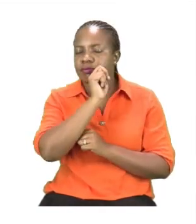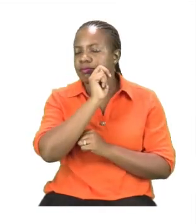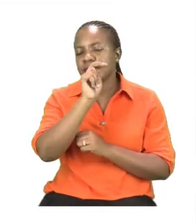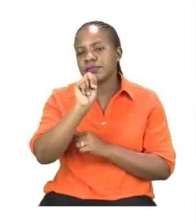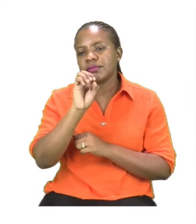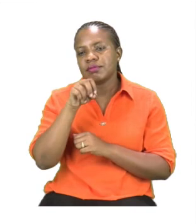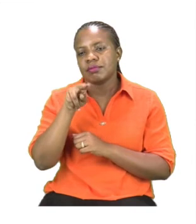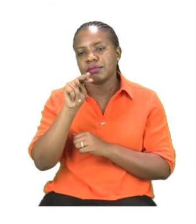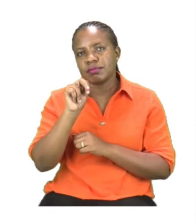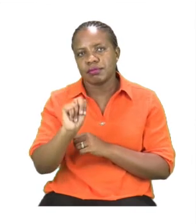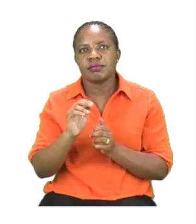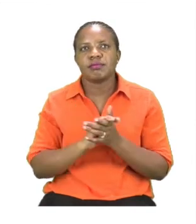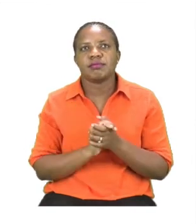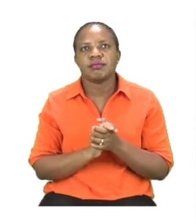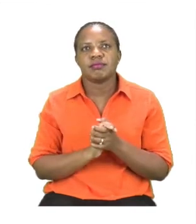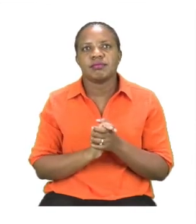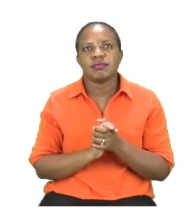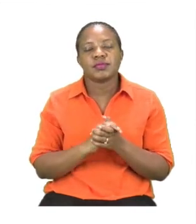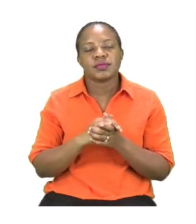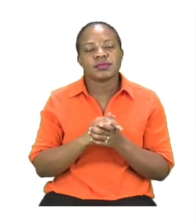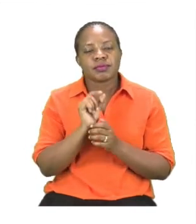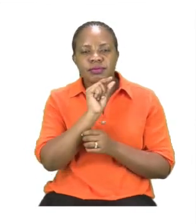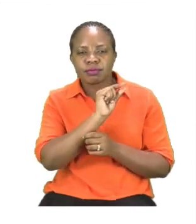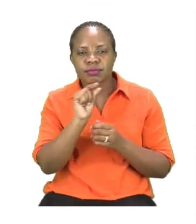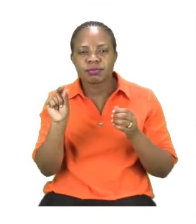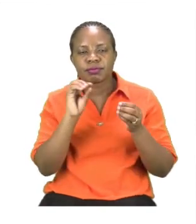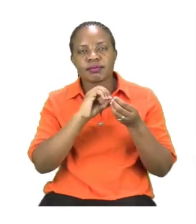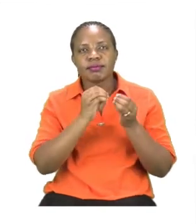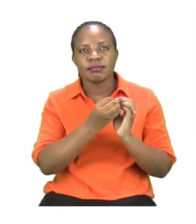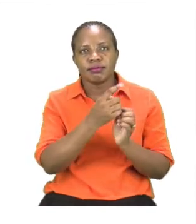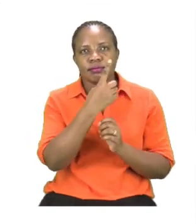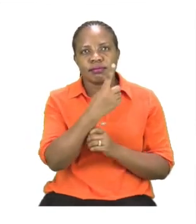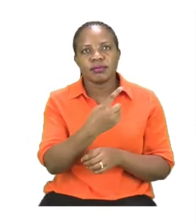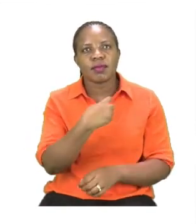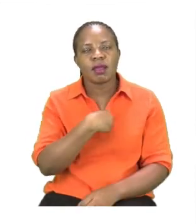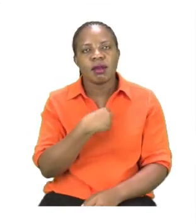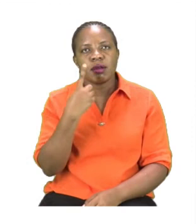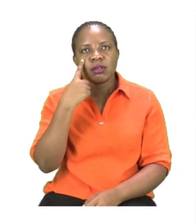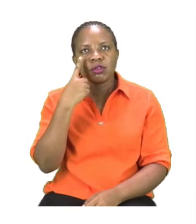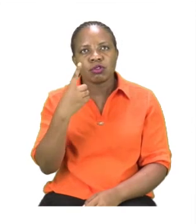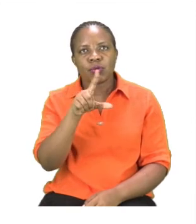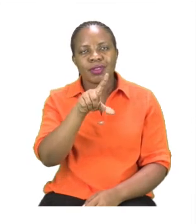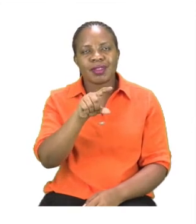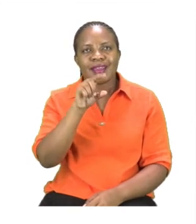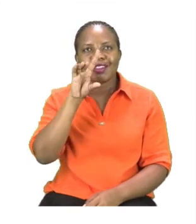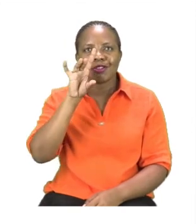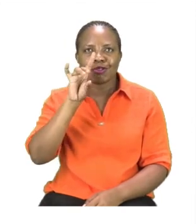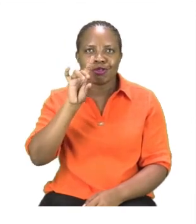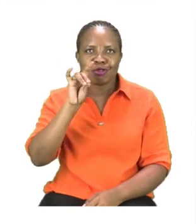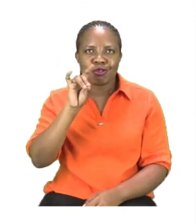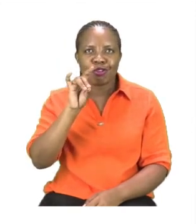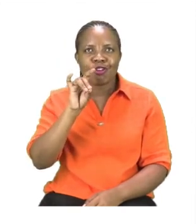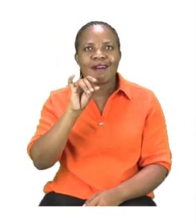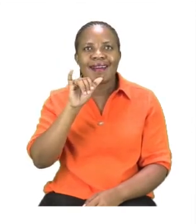that belongs to you. Now, when we are going to include our possessive pronoun,